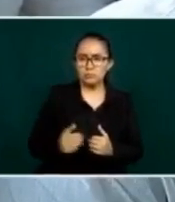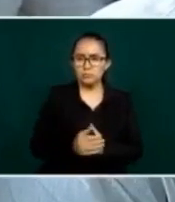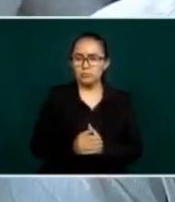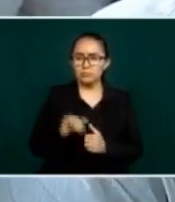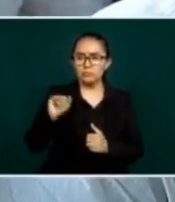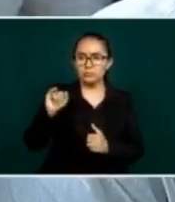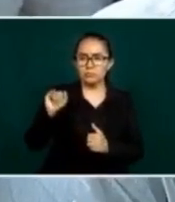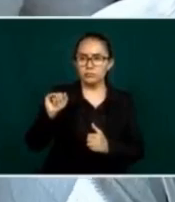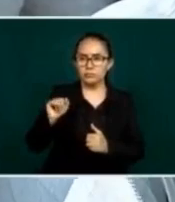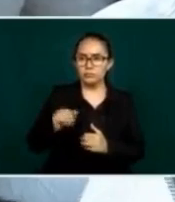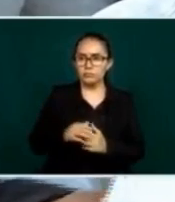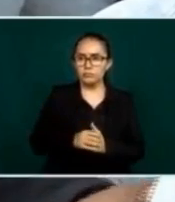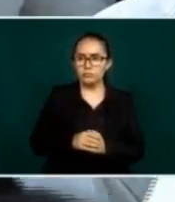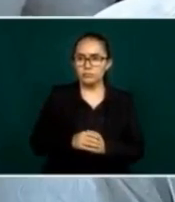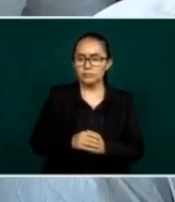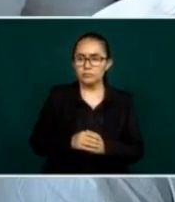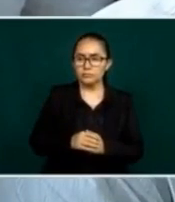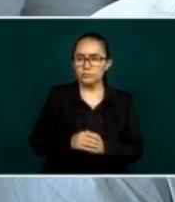I don't know